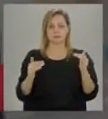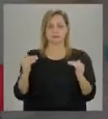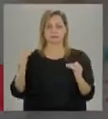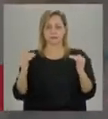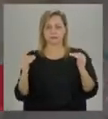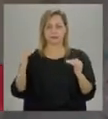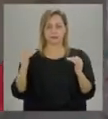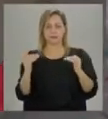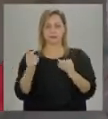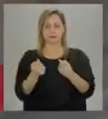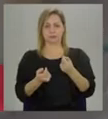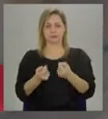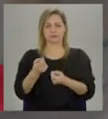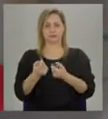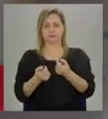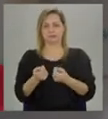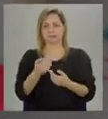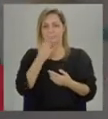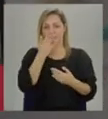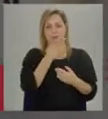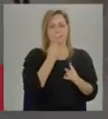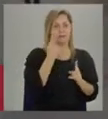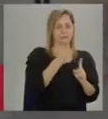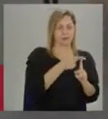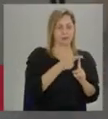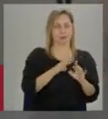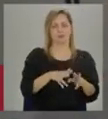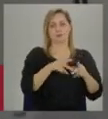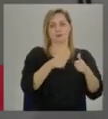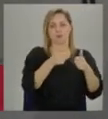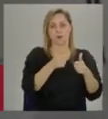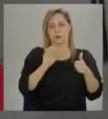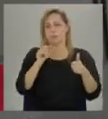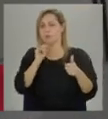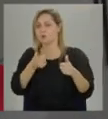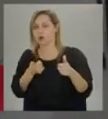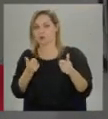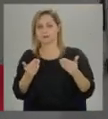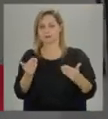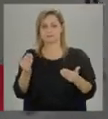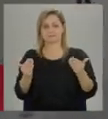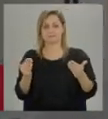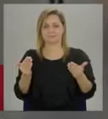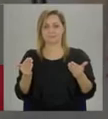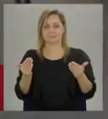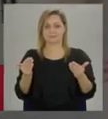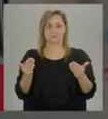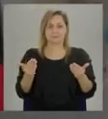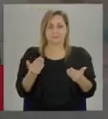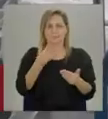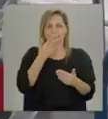neck. And it seems you either live and recover or you die. Something nobody